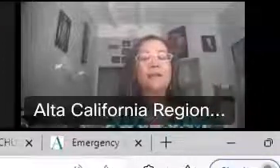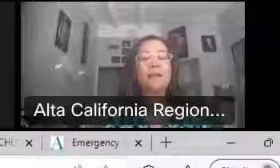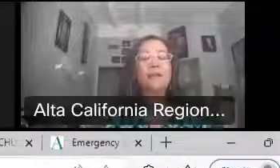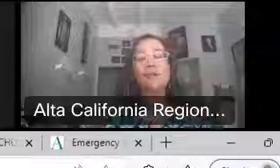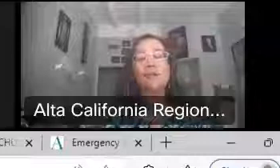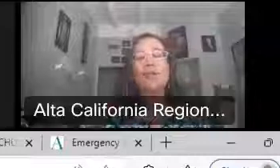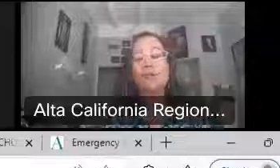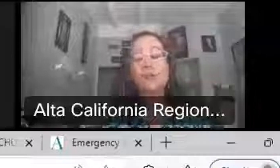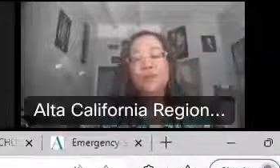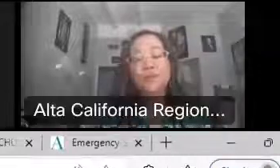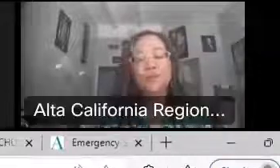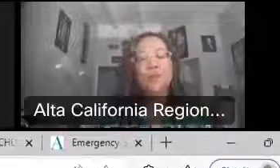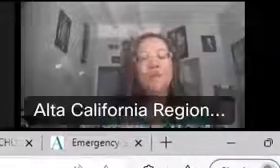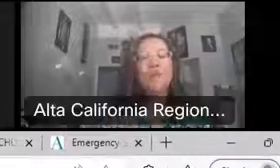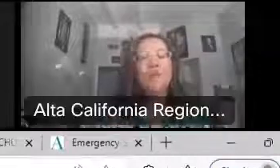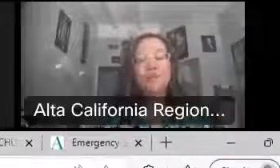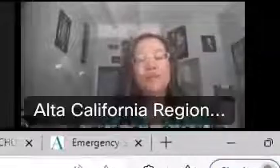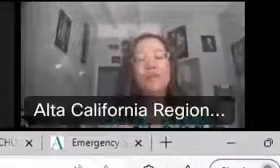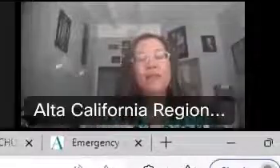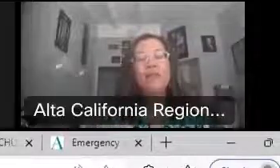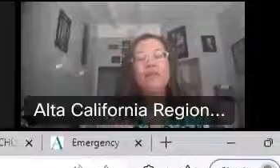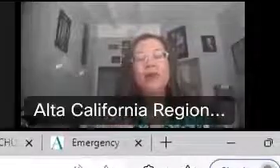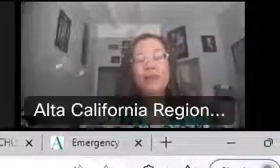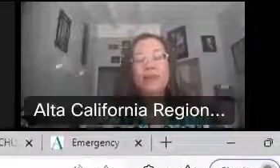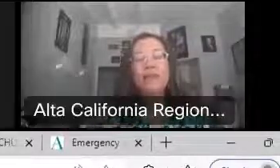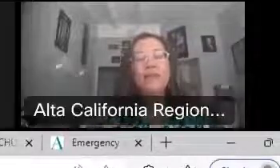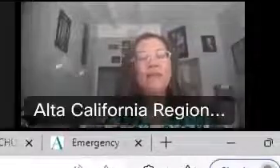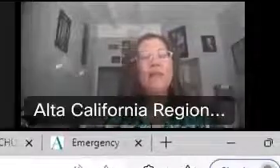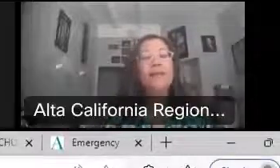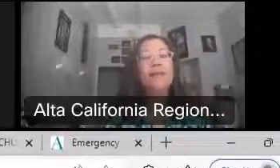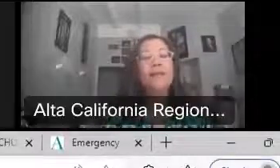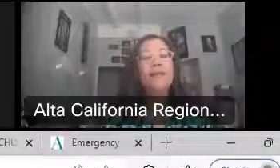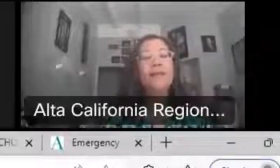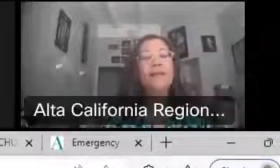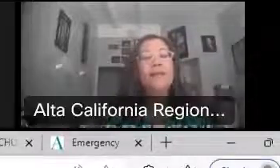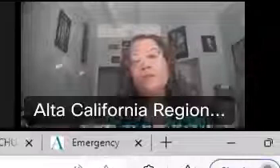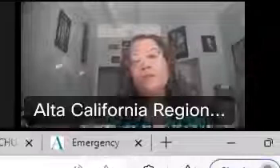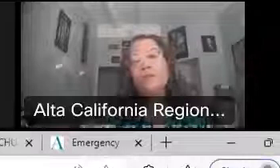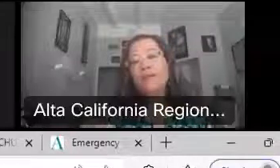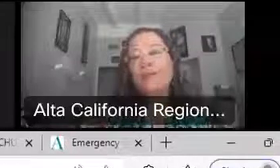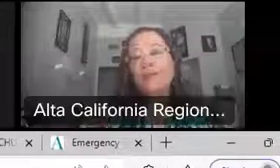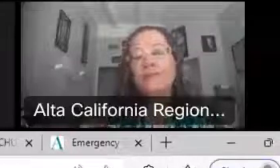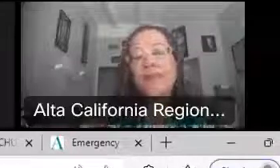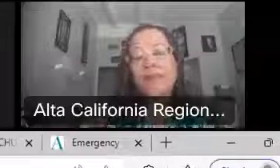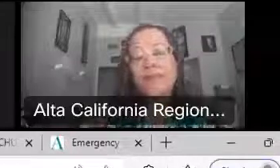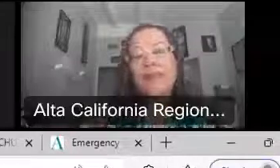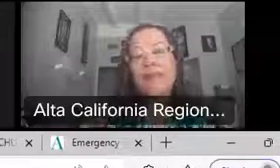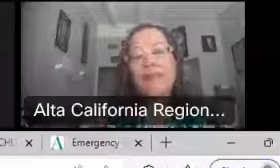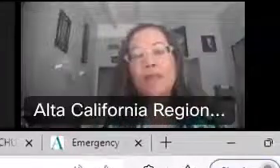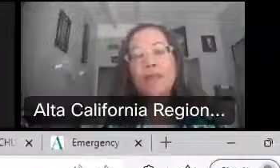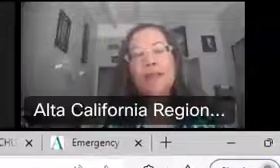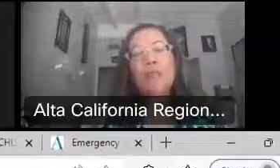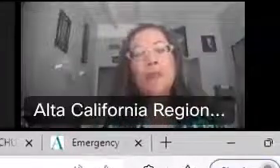so with your proposal, it's usually targeted. And so you look at the POS data